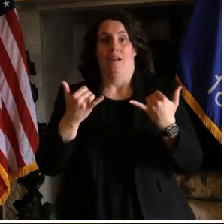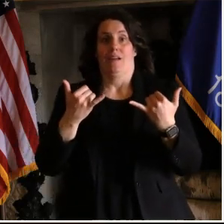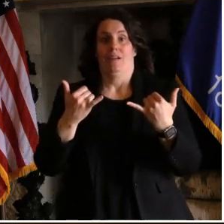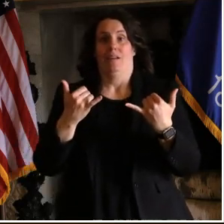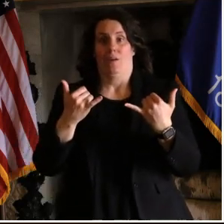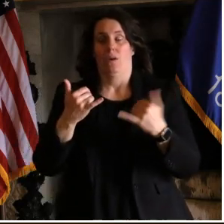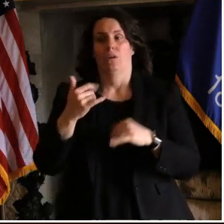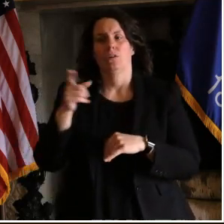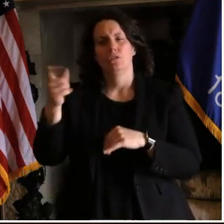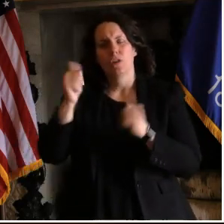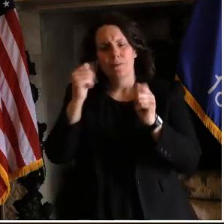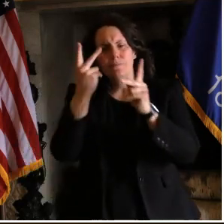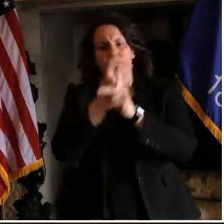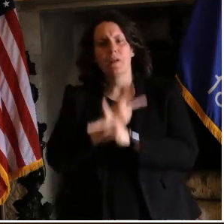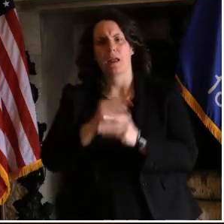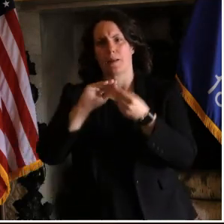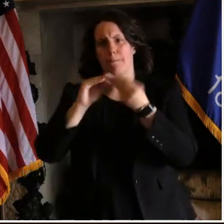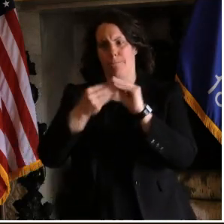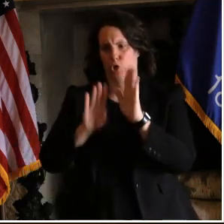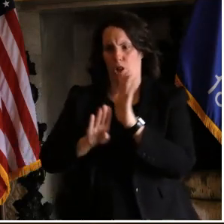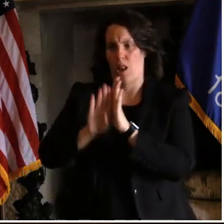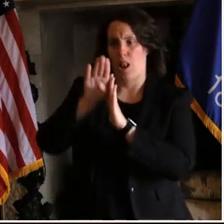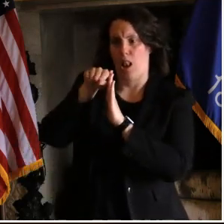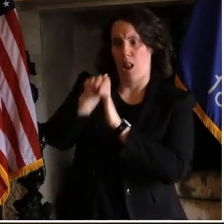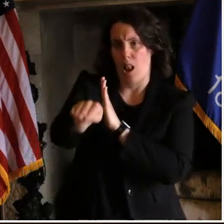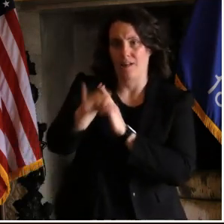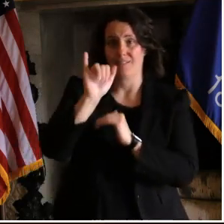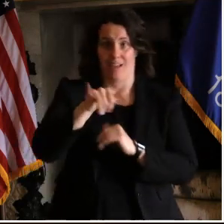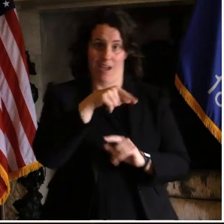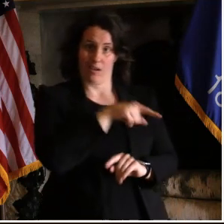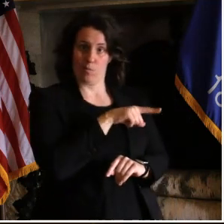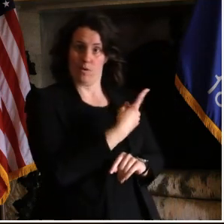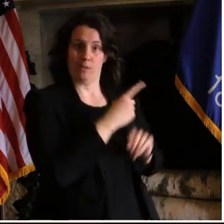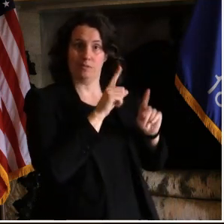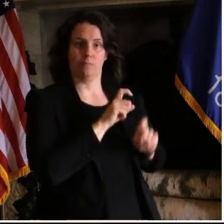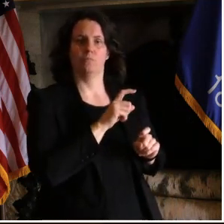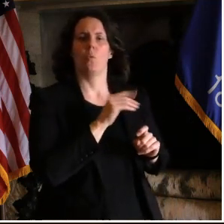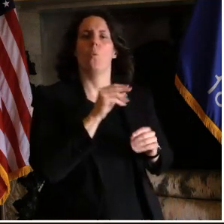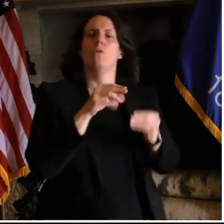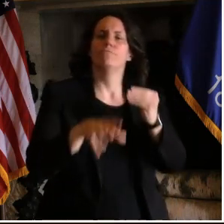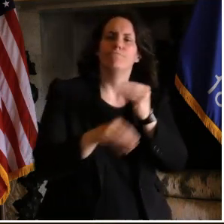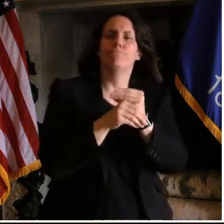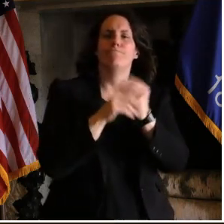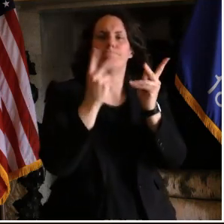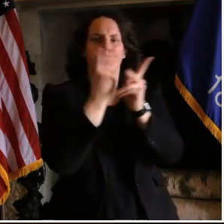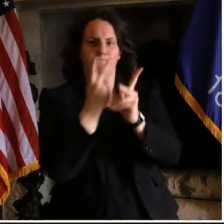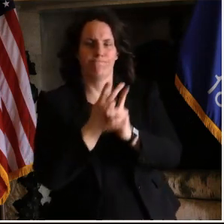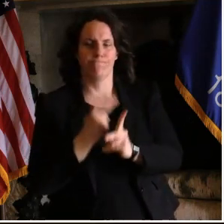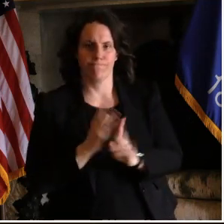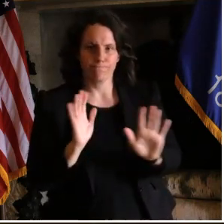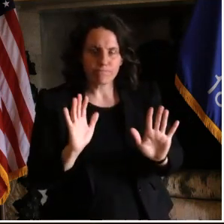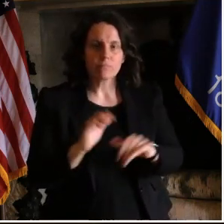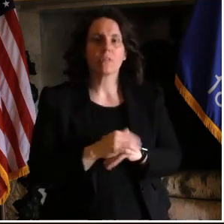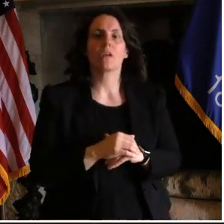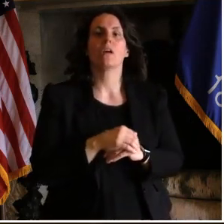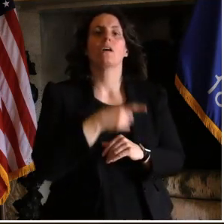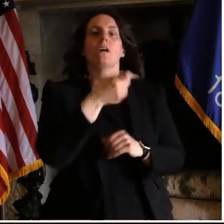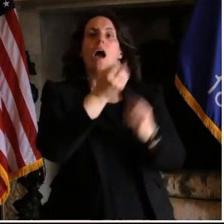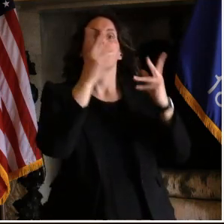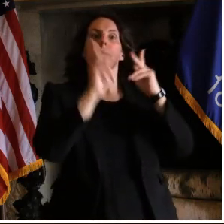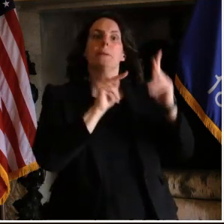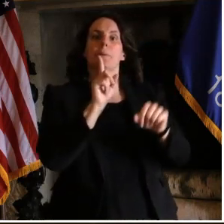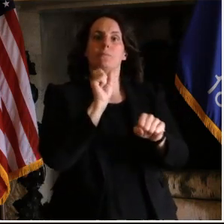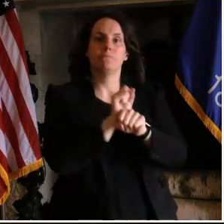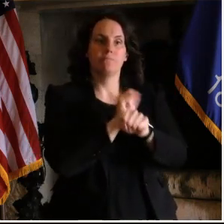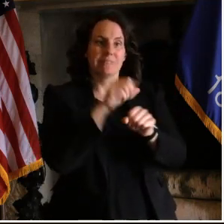severe hospitalized cases is one, using what's called syndromic surveillance, meaning the number of people who come into medical care for evaluation